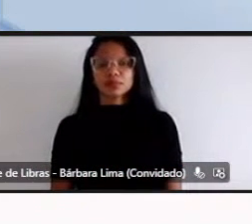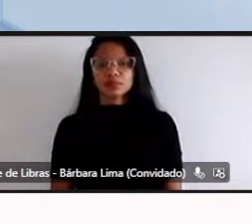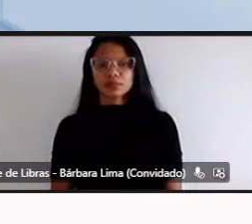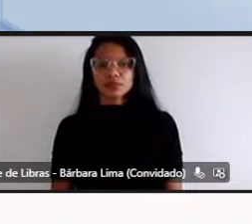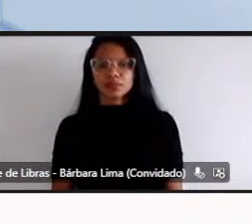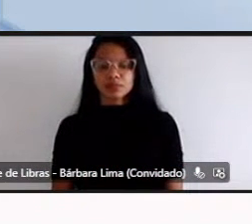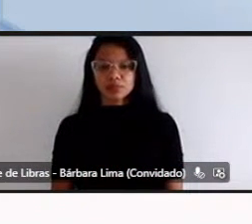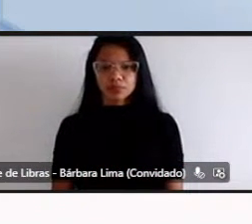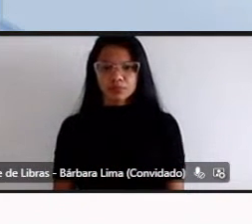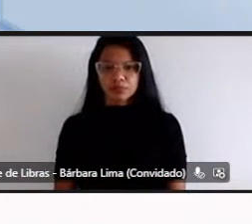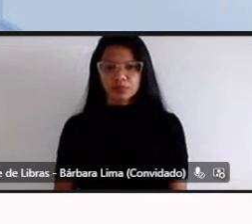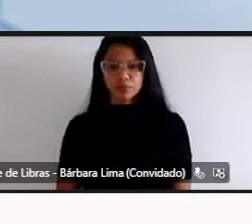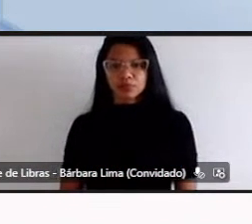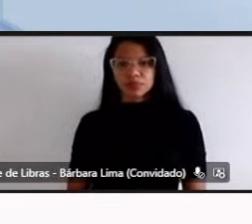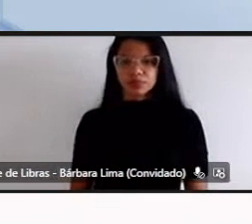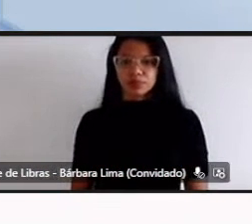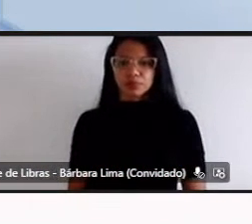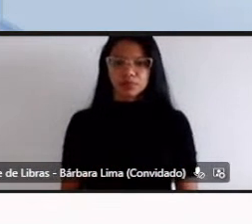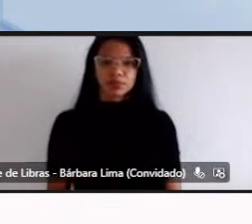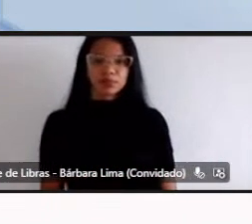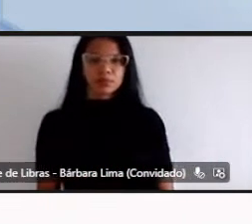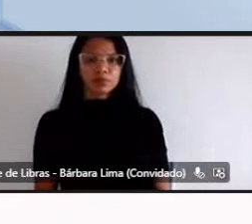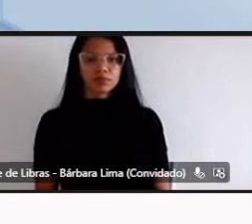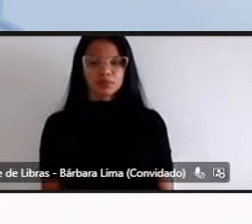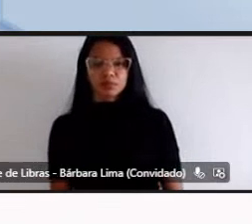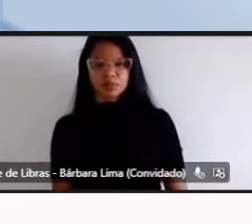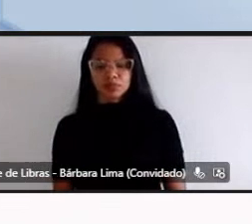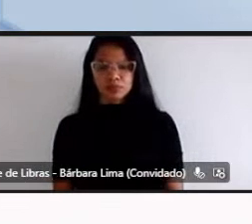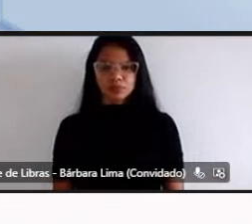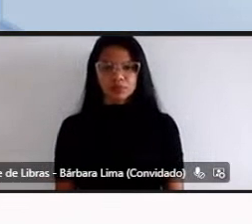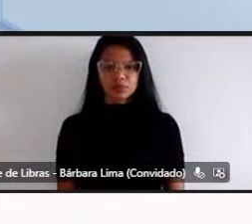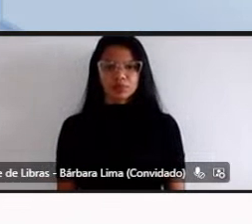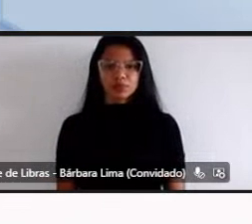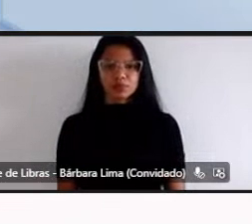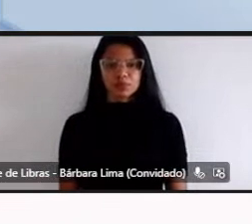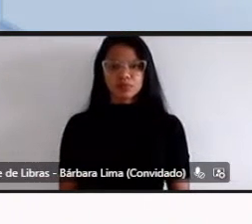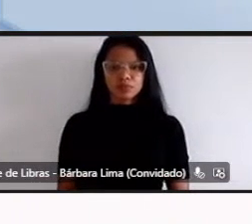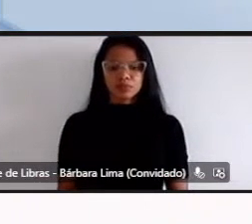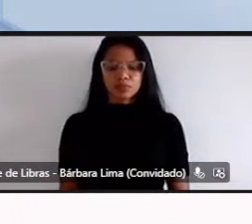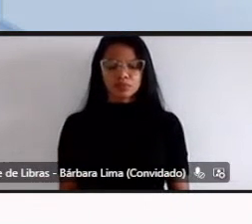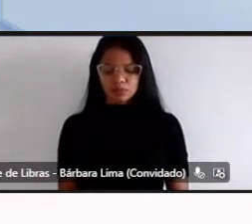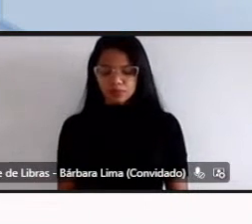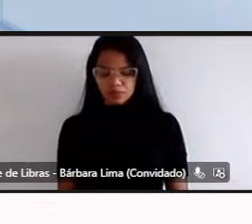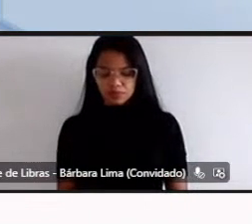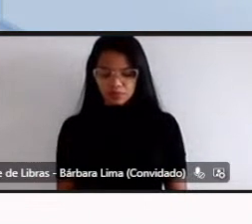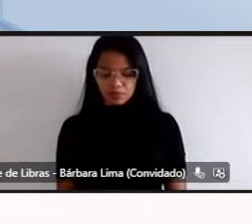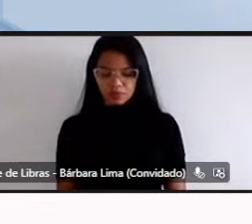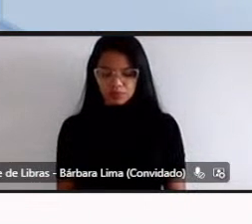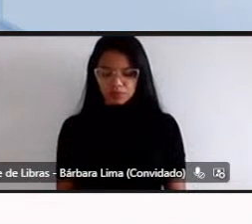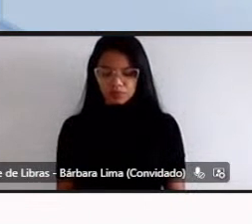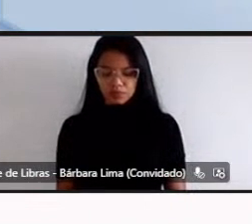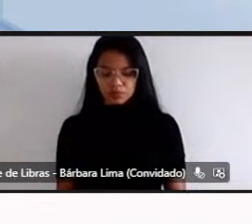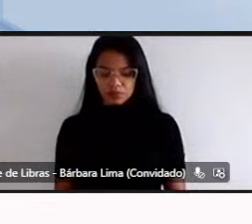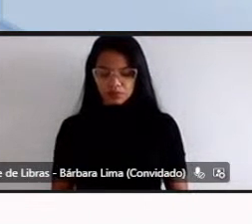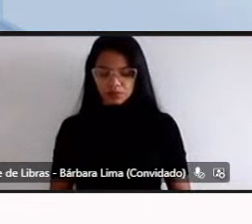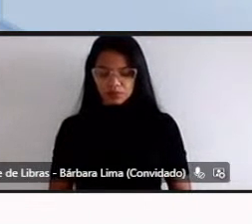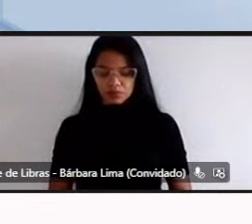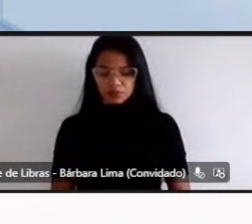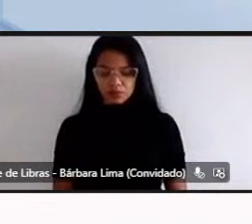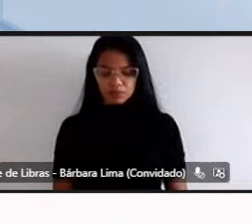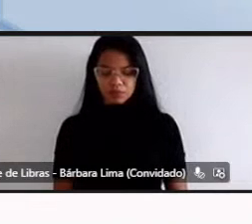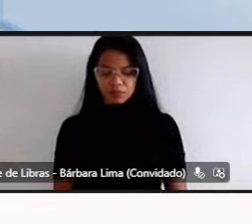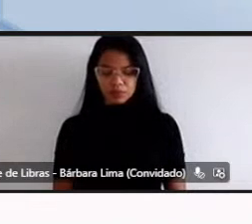can convict the person in the court, and that the court can order an